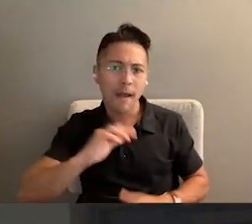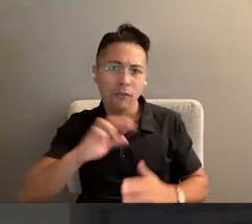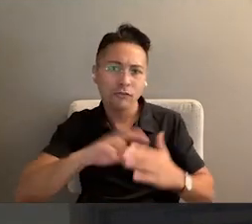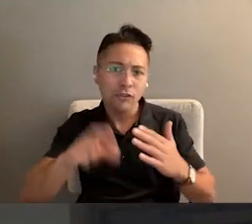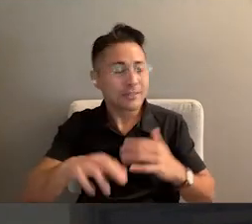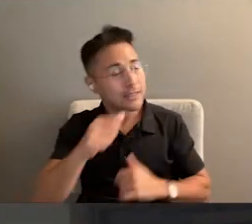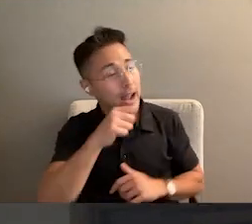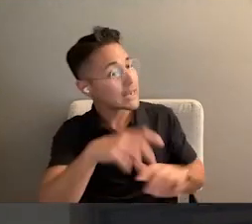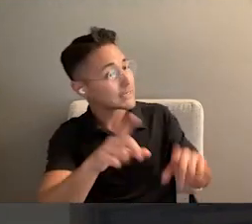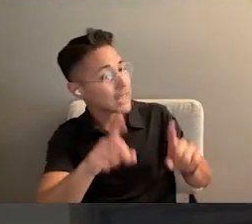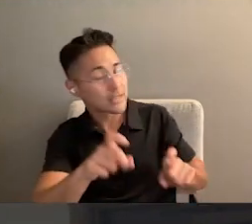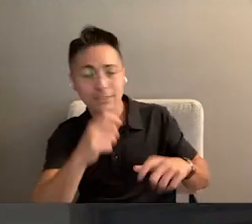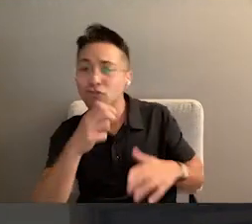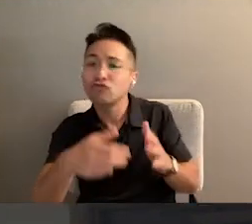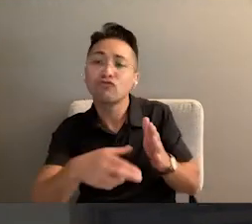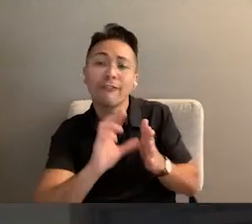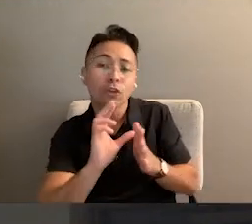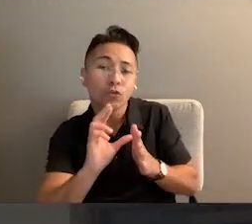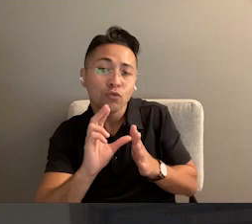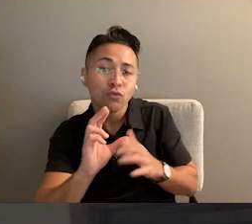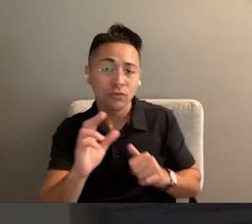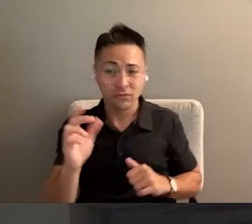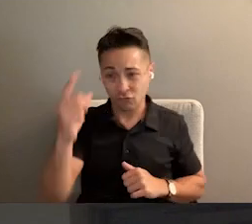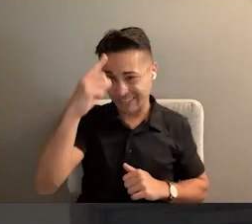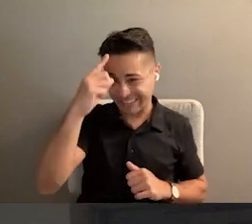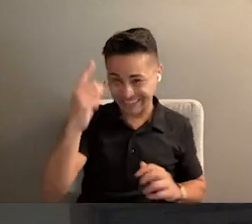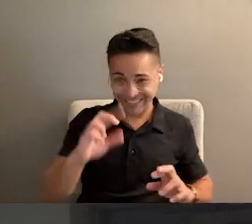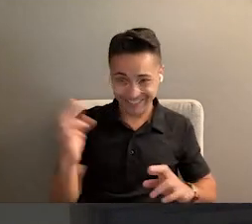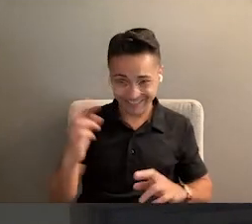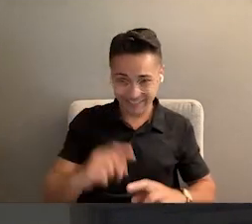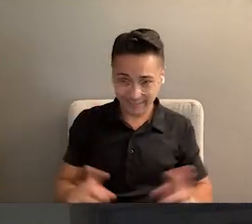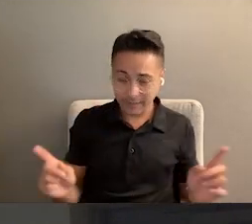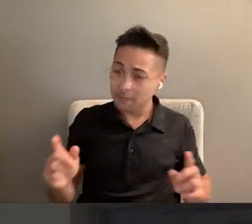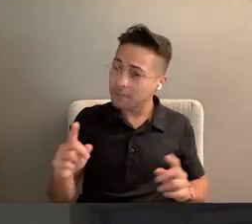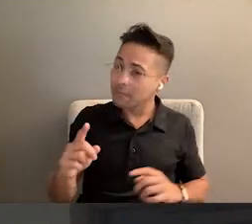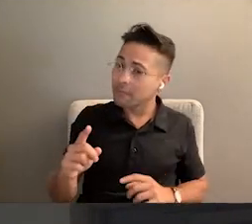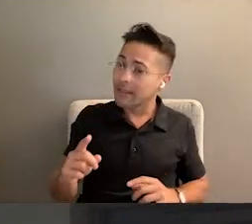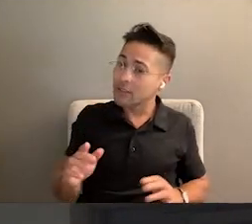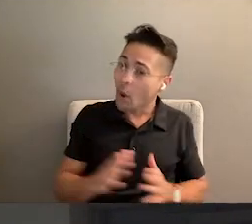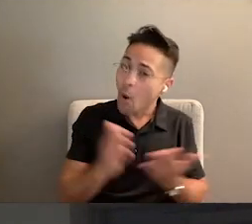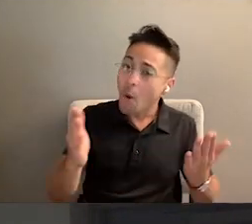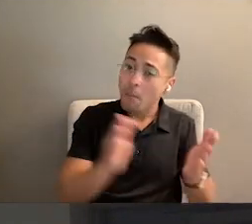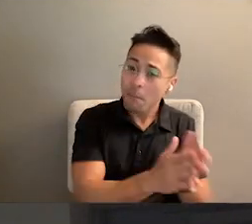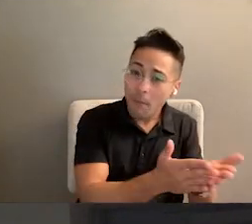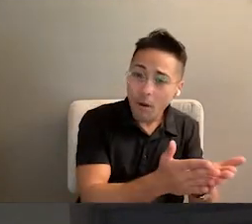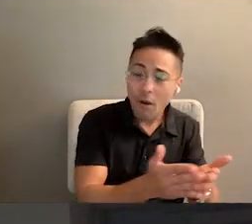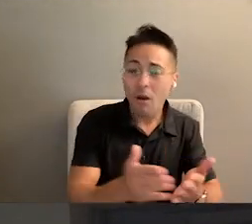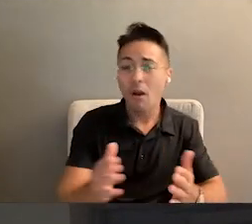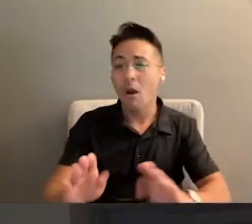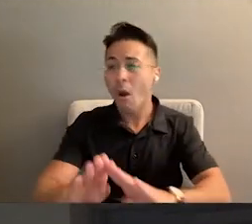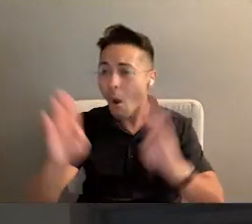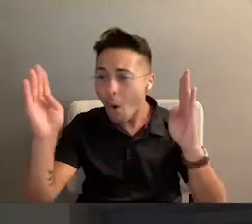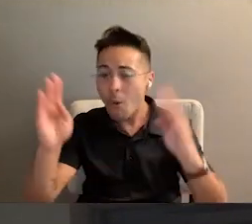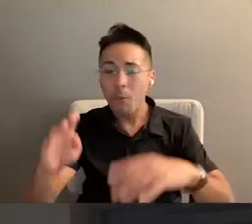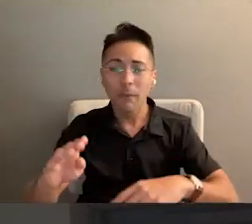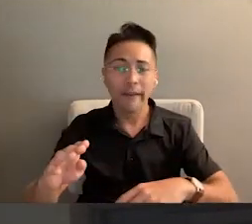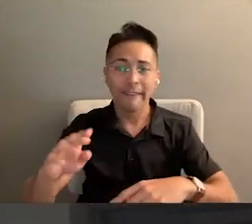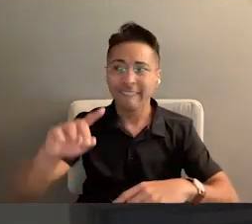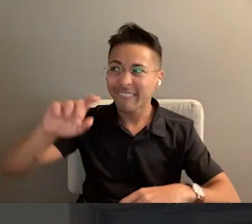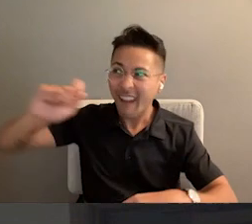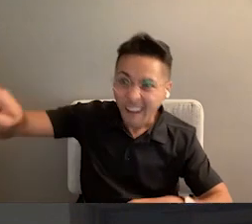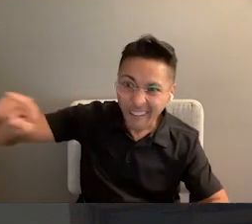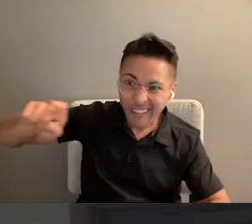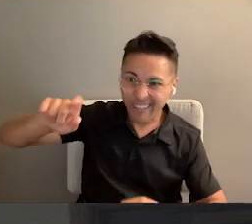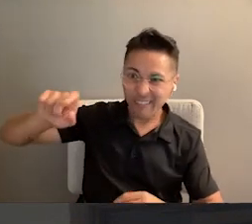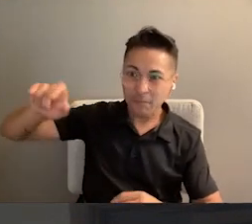always say, oh, I took the test, where's my results? It's not a test, it's a review. And the reason I'm making that distinction is because it's an open book,